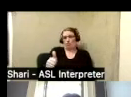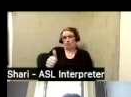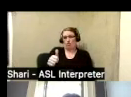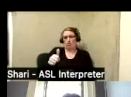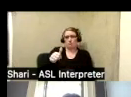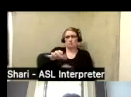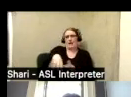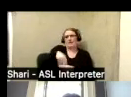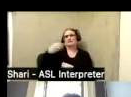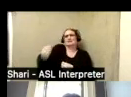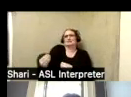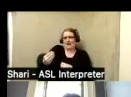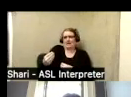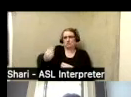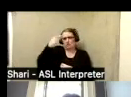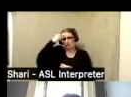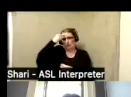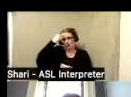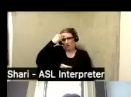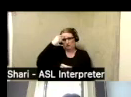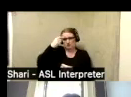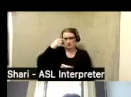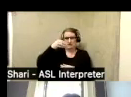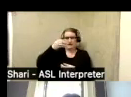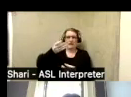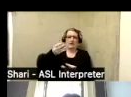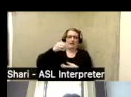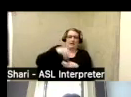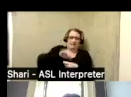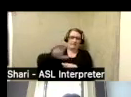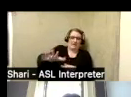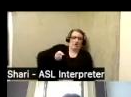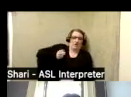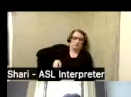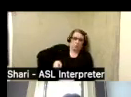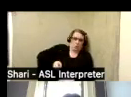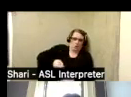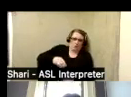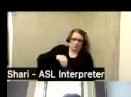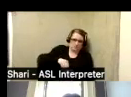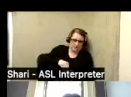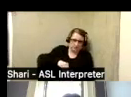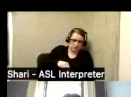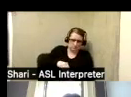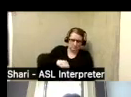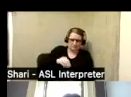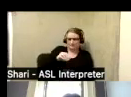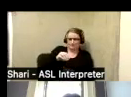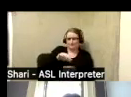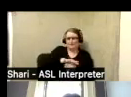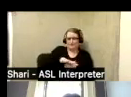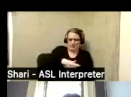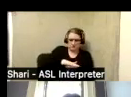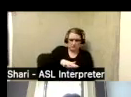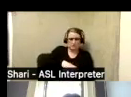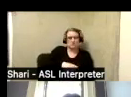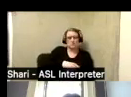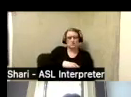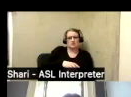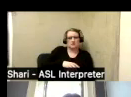dimension, in his or her historical dimension. To create a space is a difficult task that